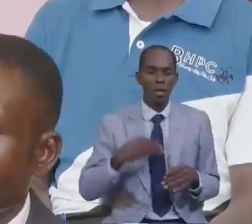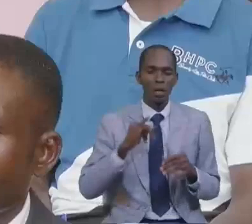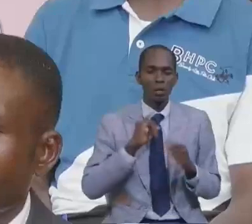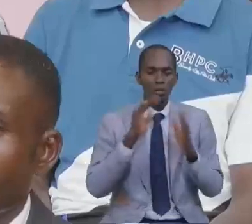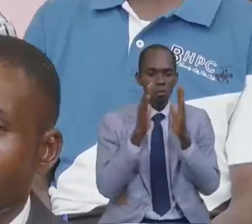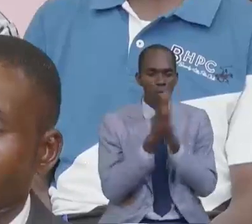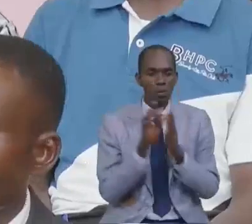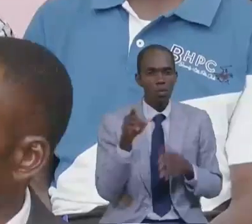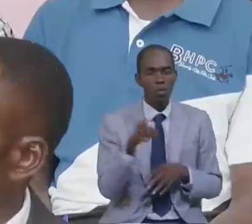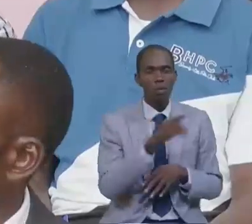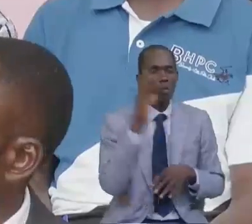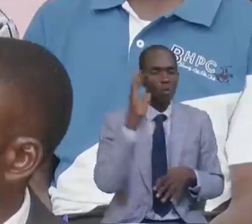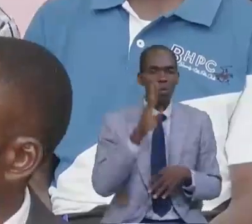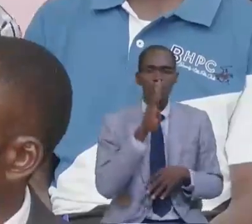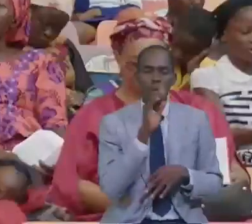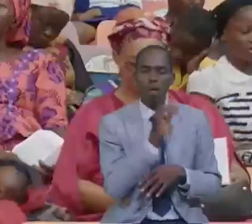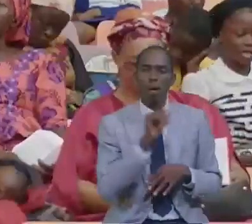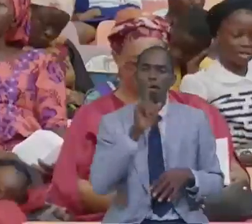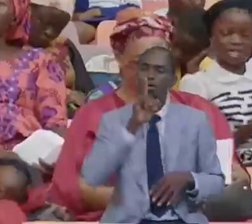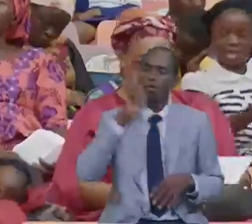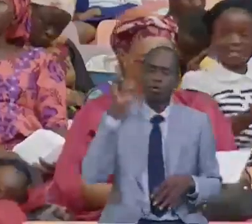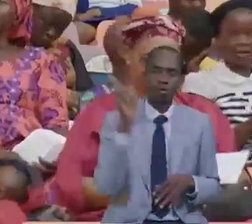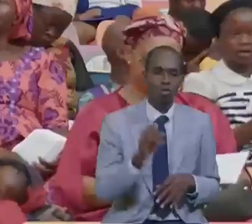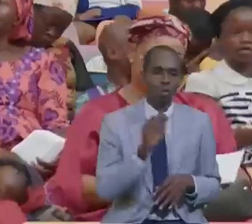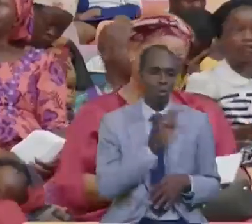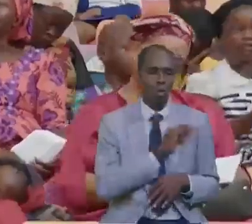in Jesus' name.